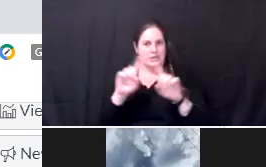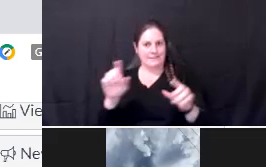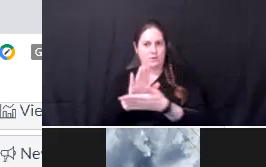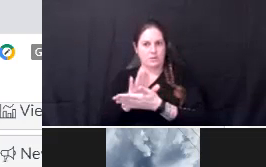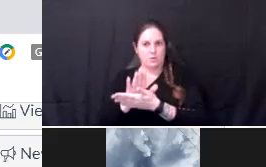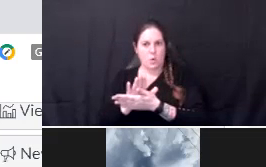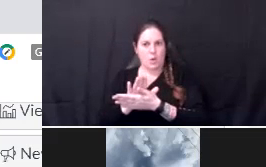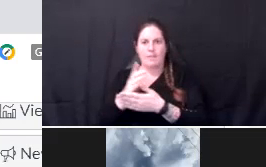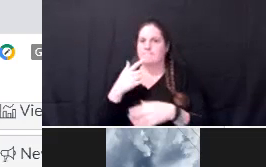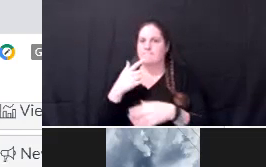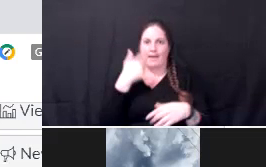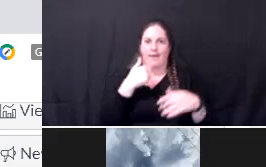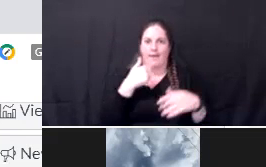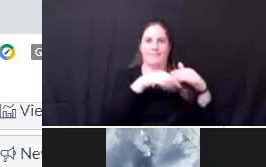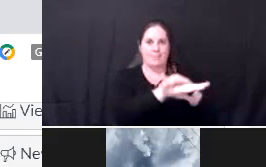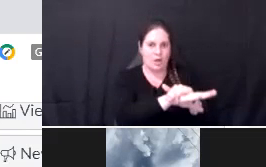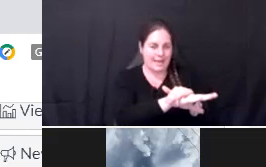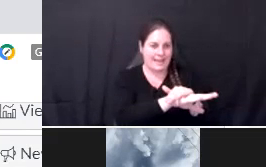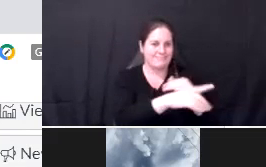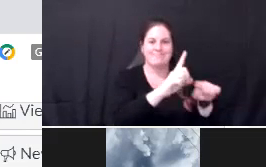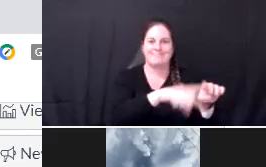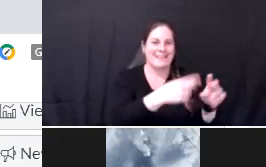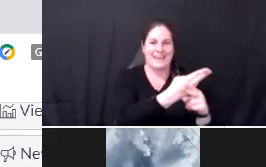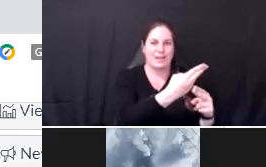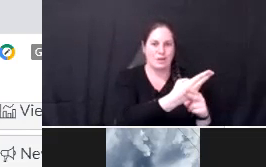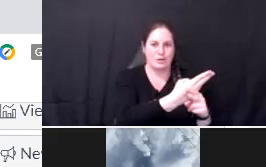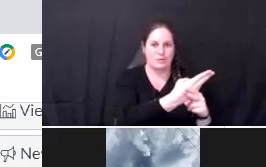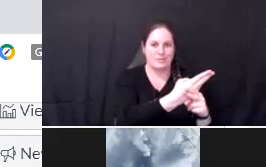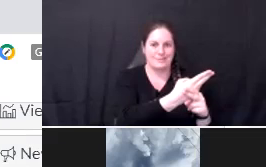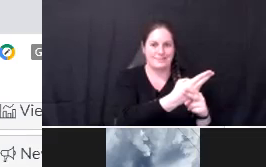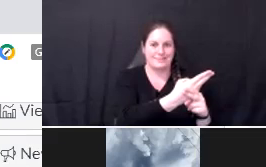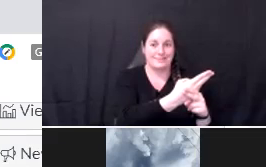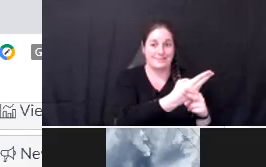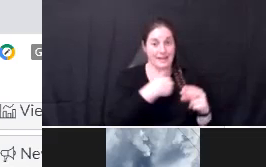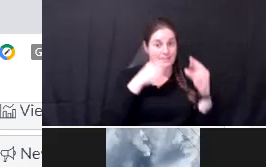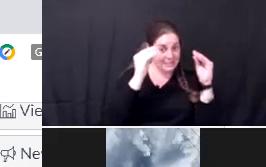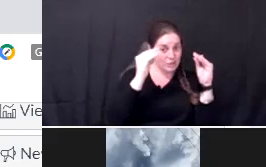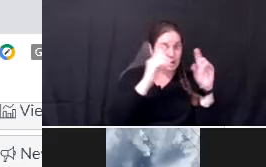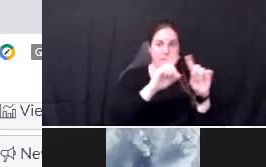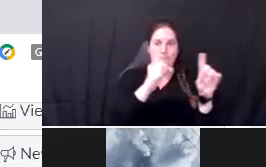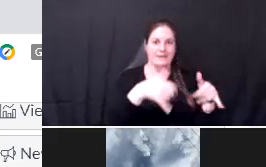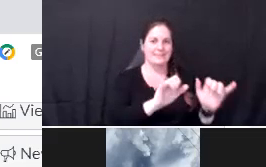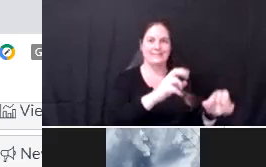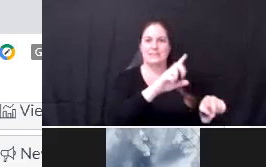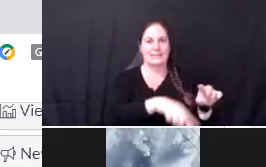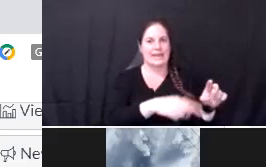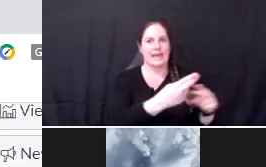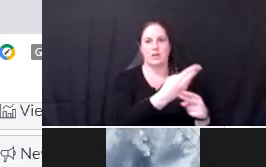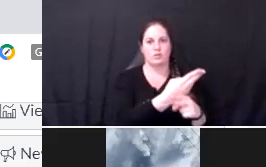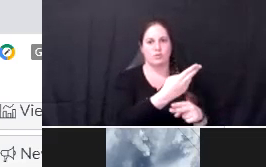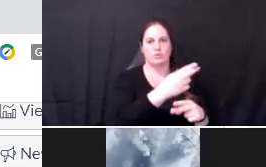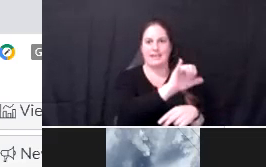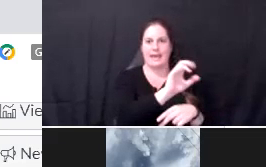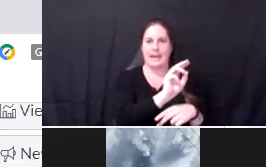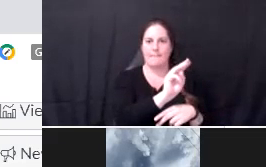use the items in the left menu, even though I'm a faculty. Okay, so just be aware of that, because I have